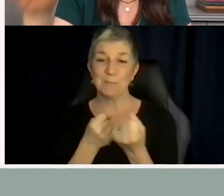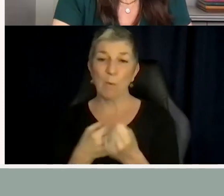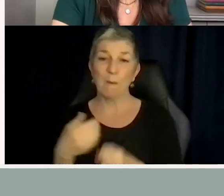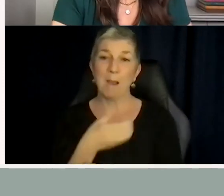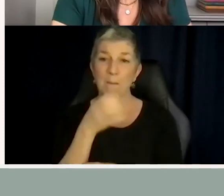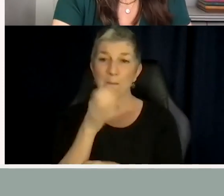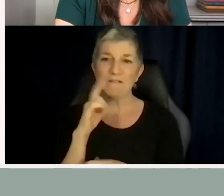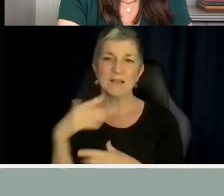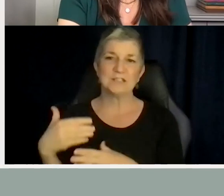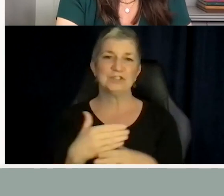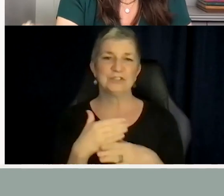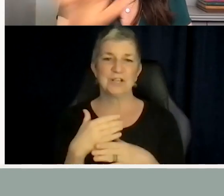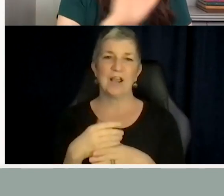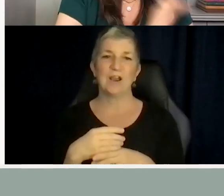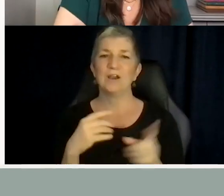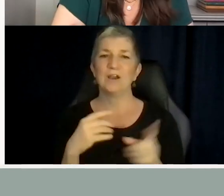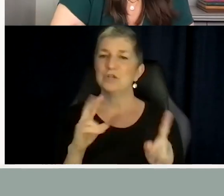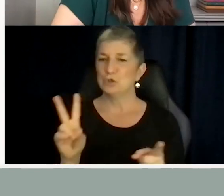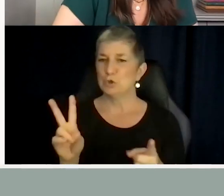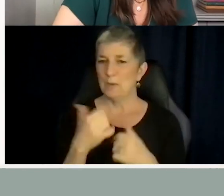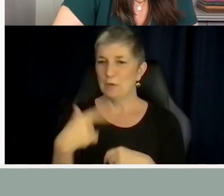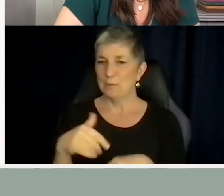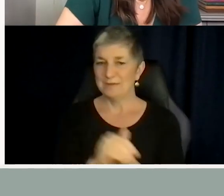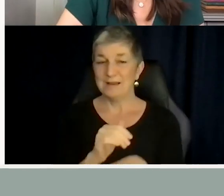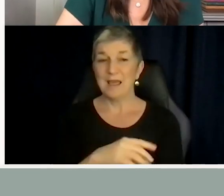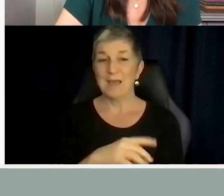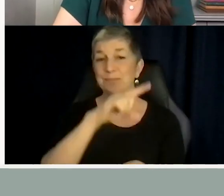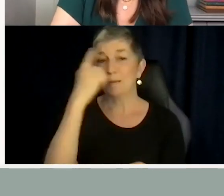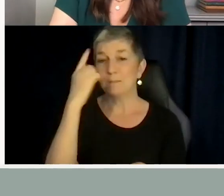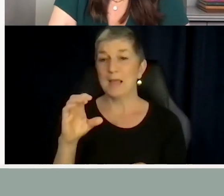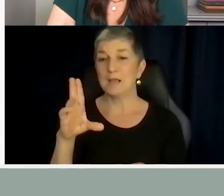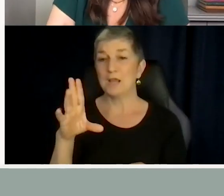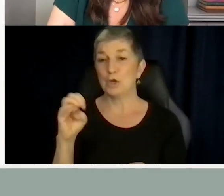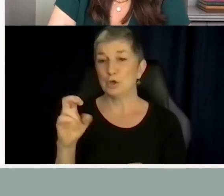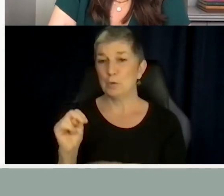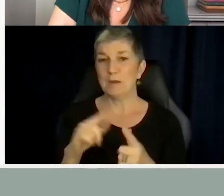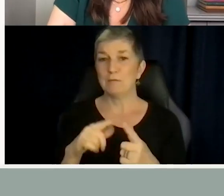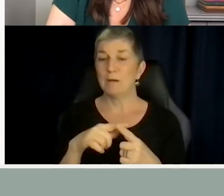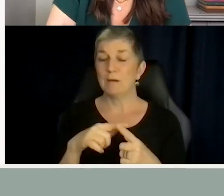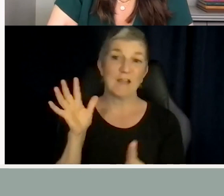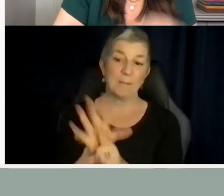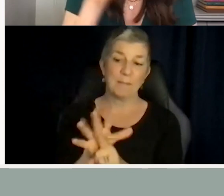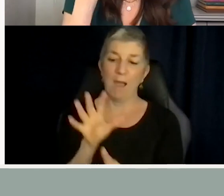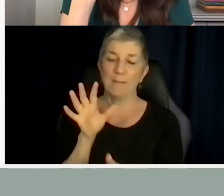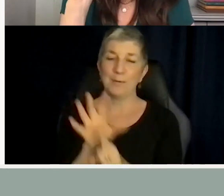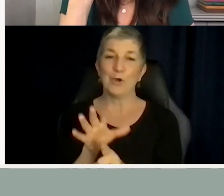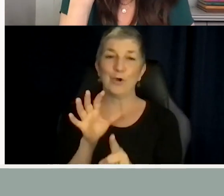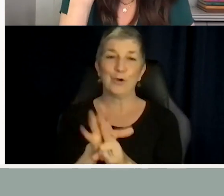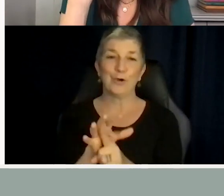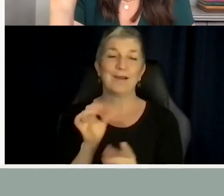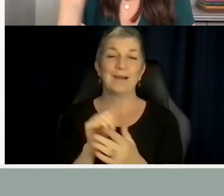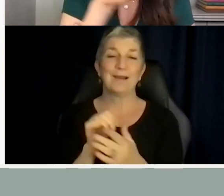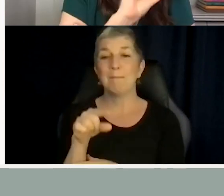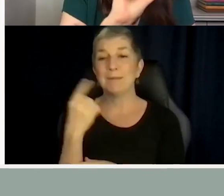I'm just going to share 2 with you guys tonight. Black cumin is become super popular. There are these